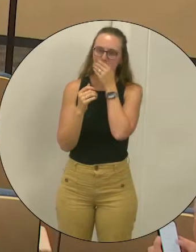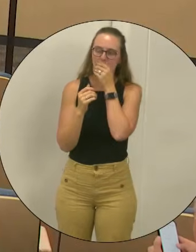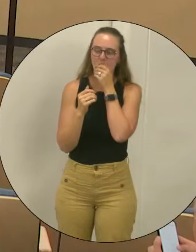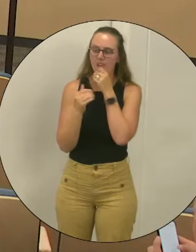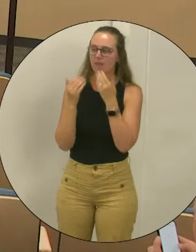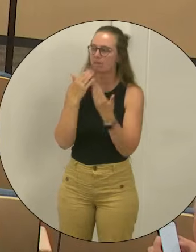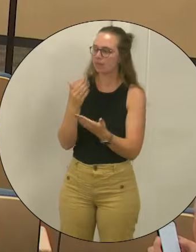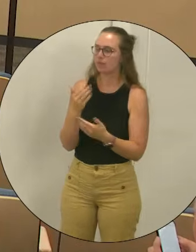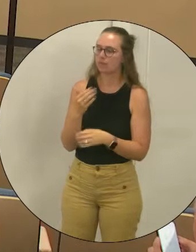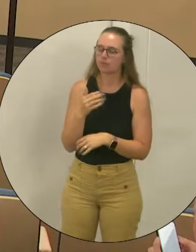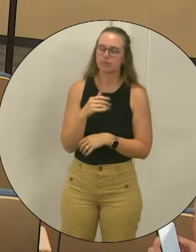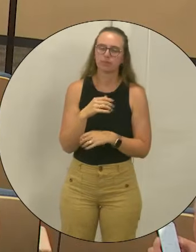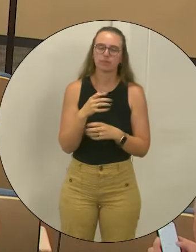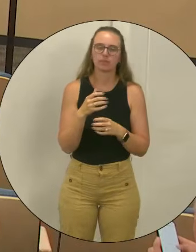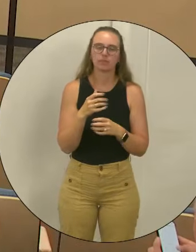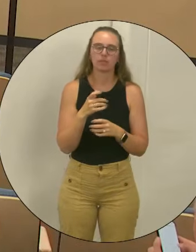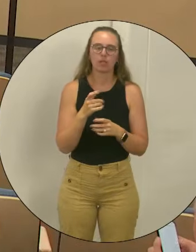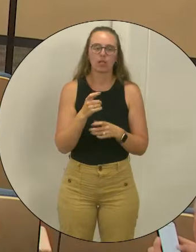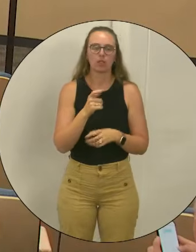Thank you. Trustee Henry.